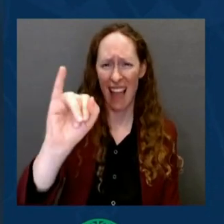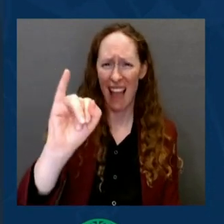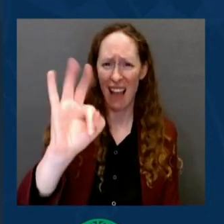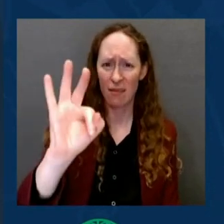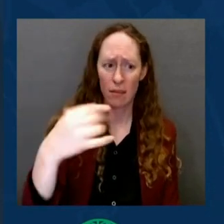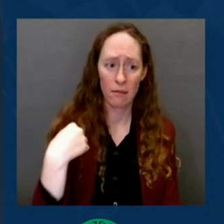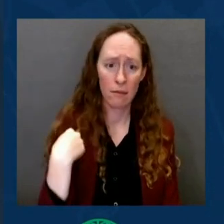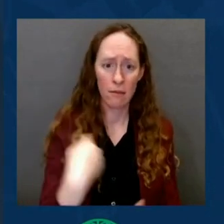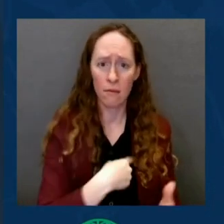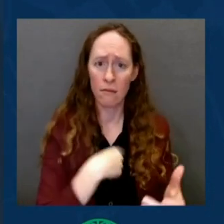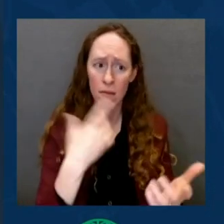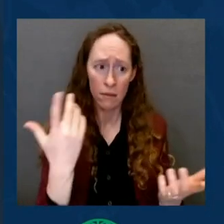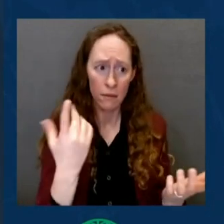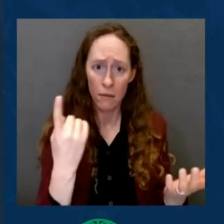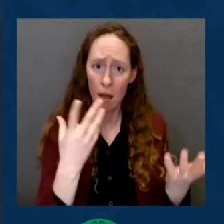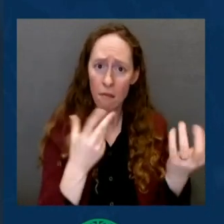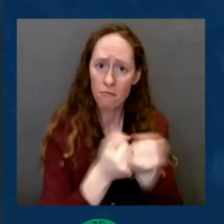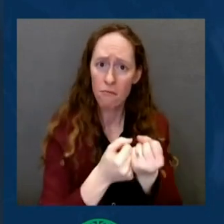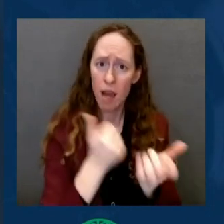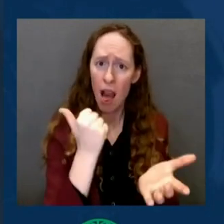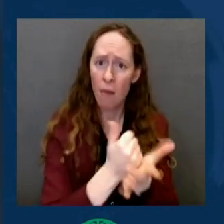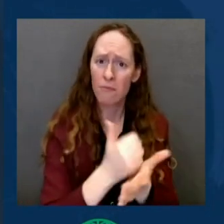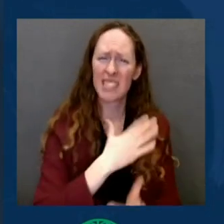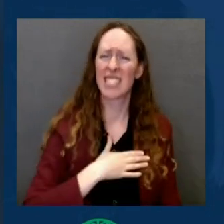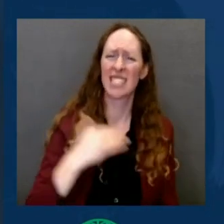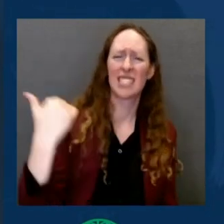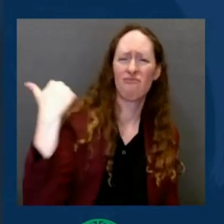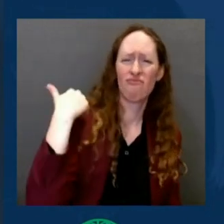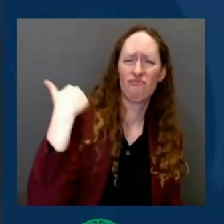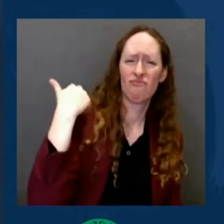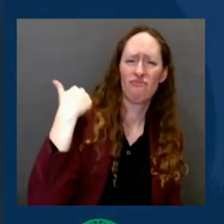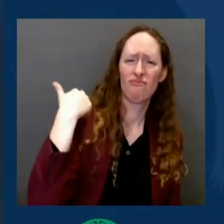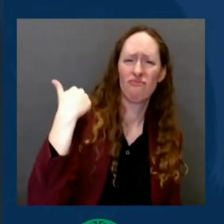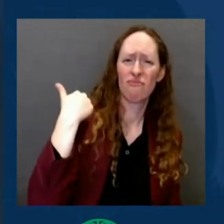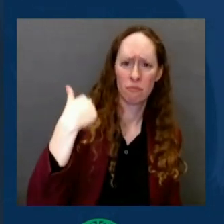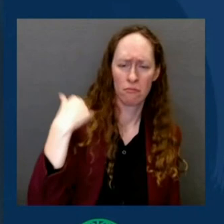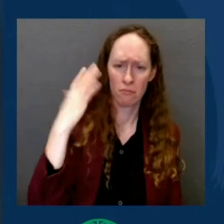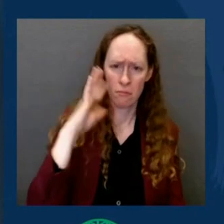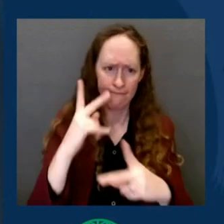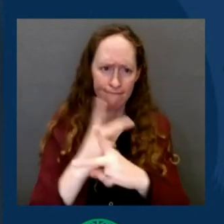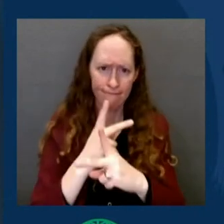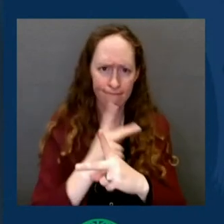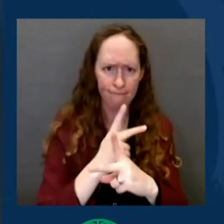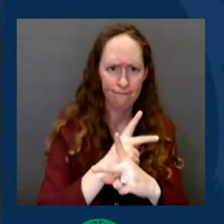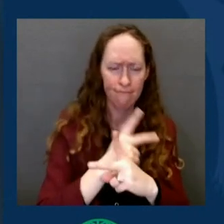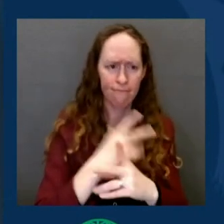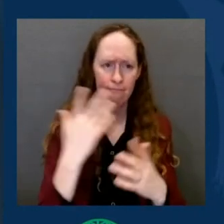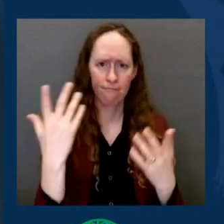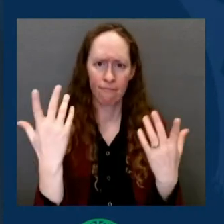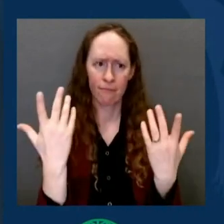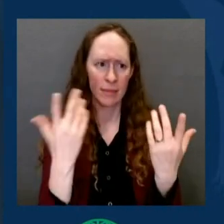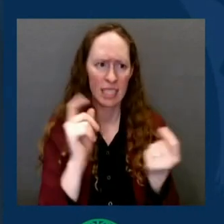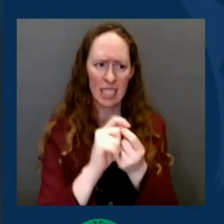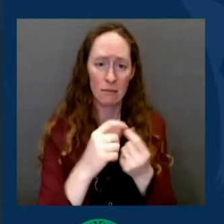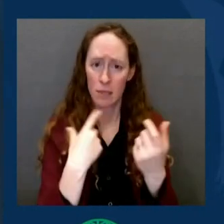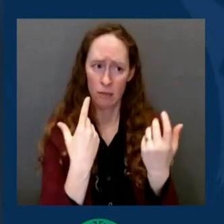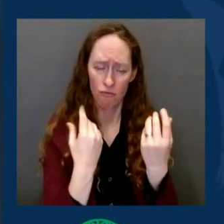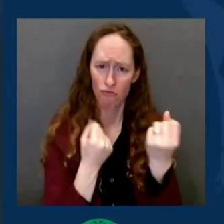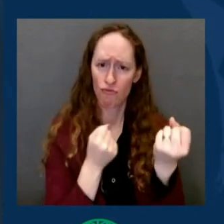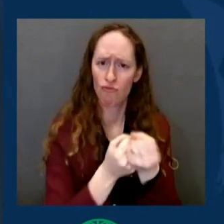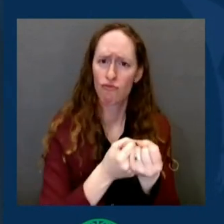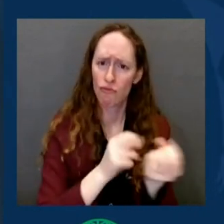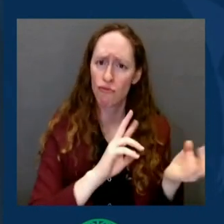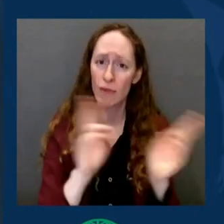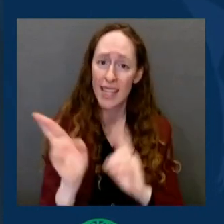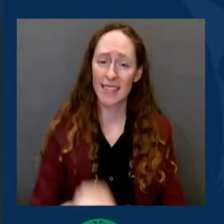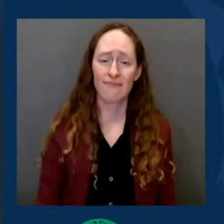please let us know. We'll do whatever we can. Today, I'm looking forward to hearing more from all of you about the